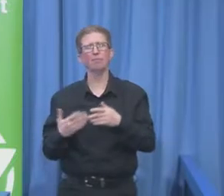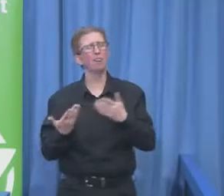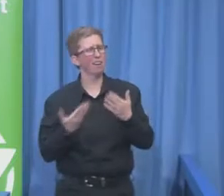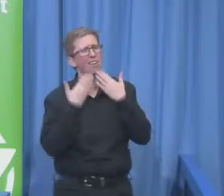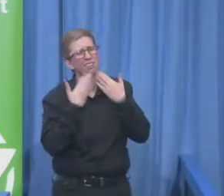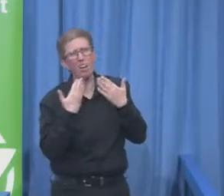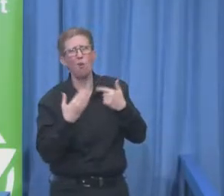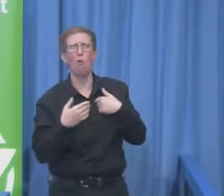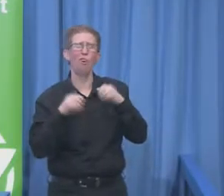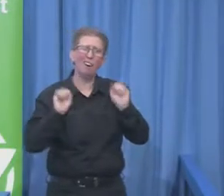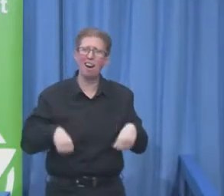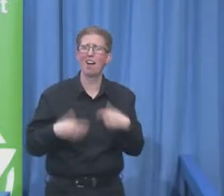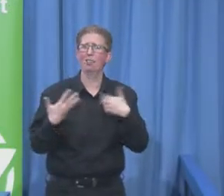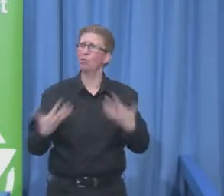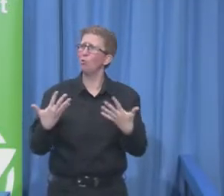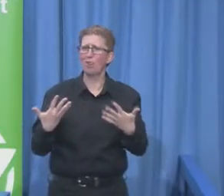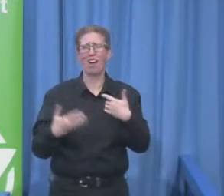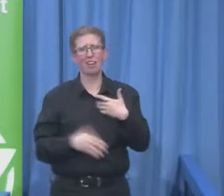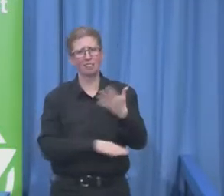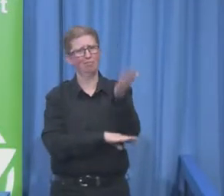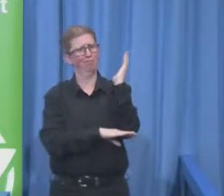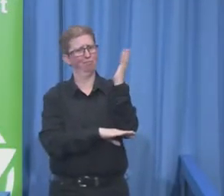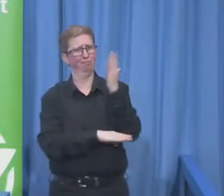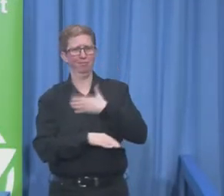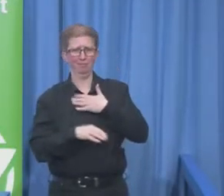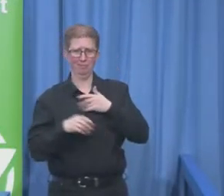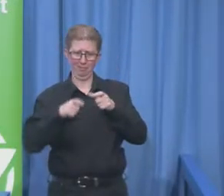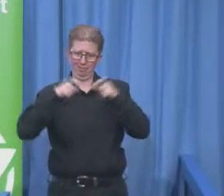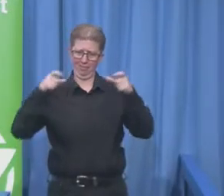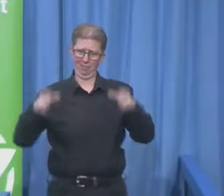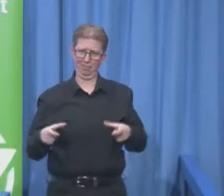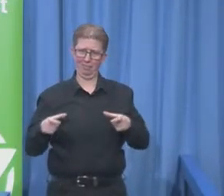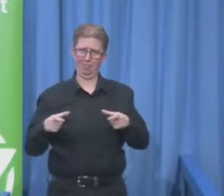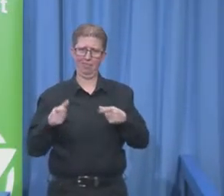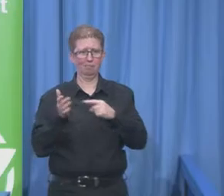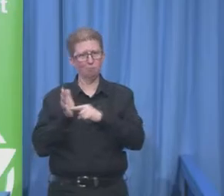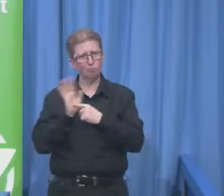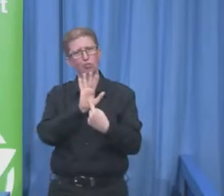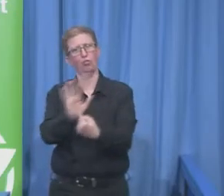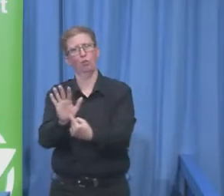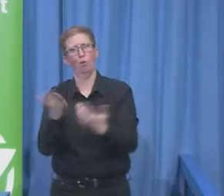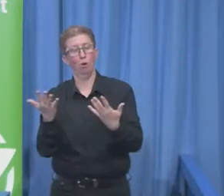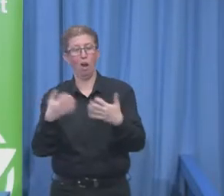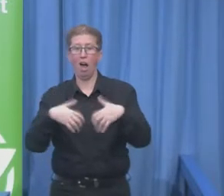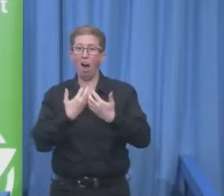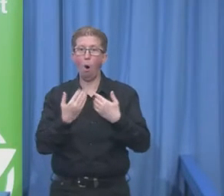developed. Normally, I talk 3 days about this topic when I help an organization to